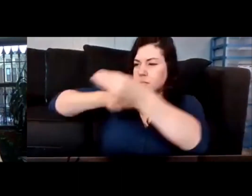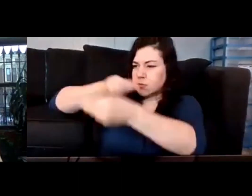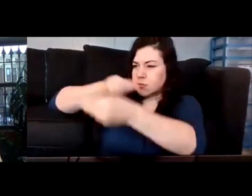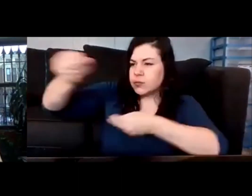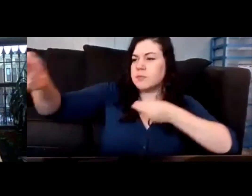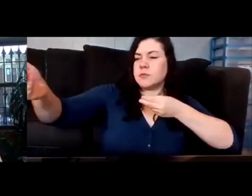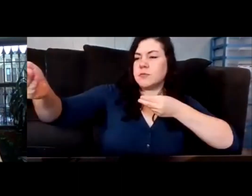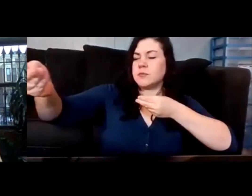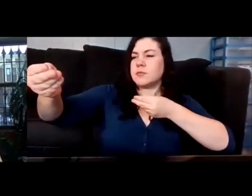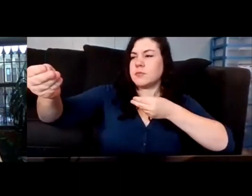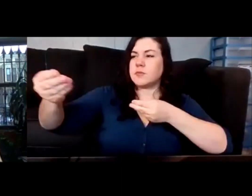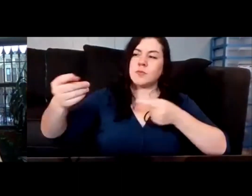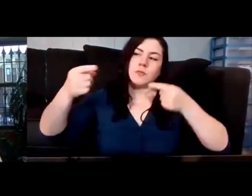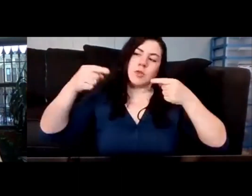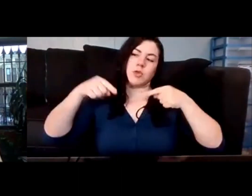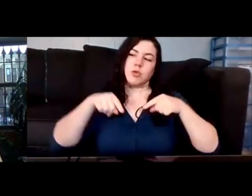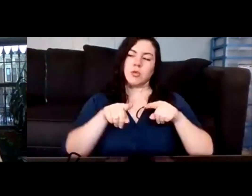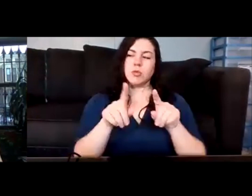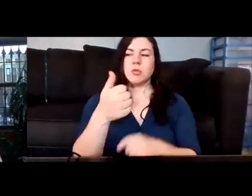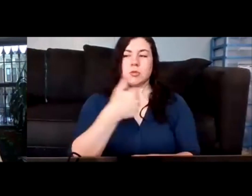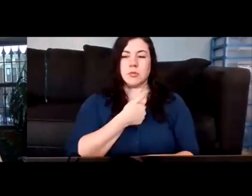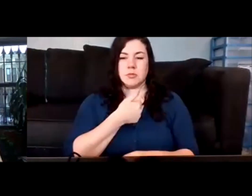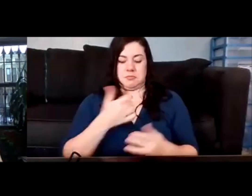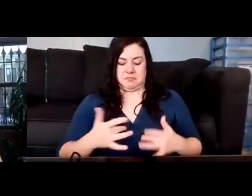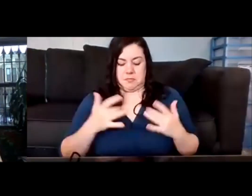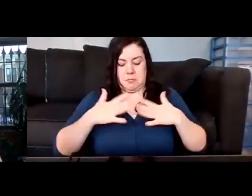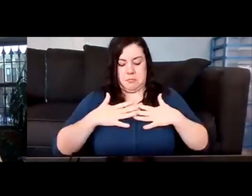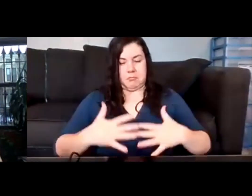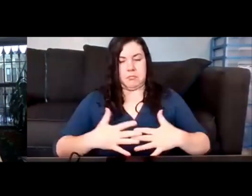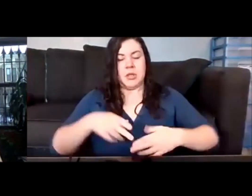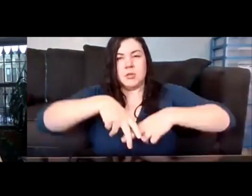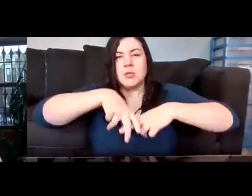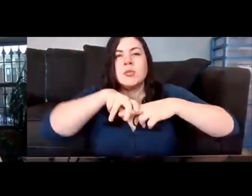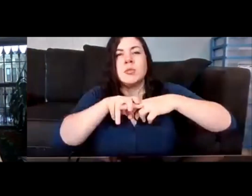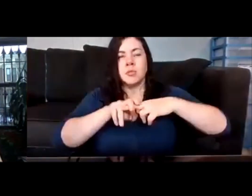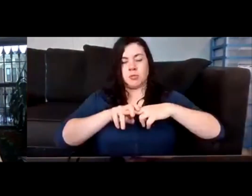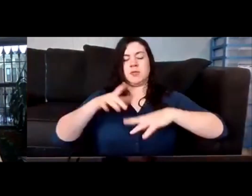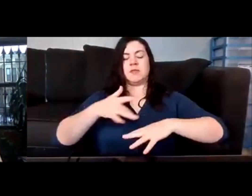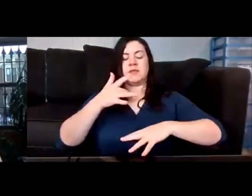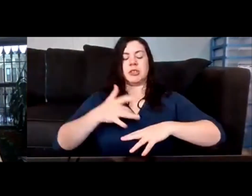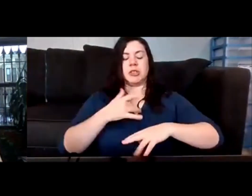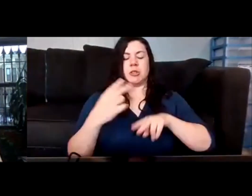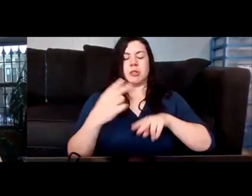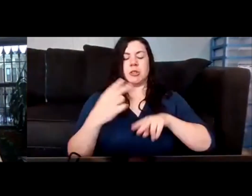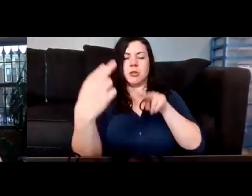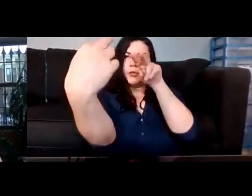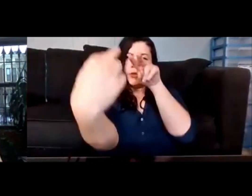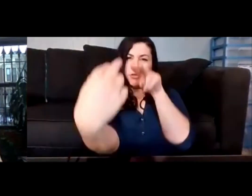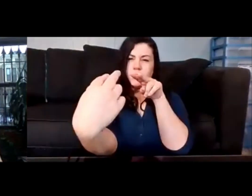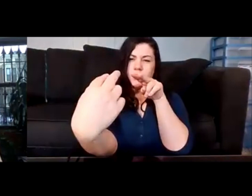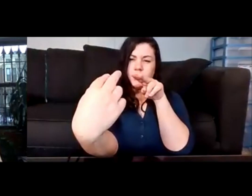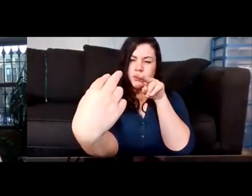And as you not only feel yourself in this body, regard yourself, see your mirror self right across from you,